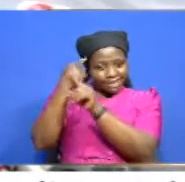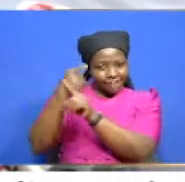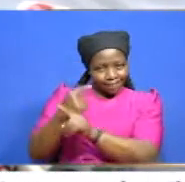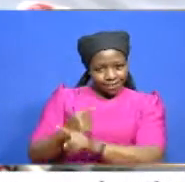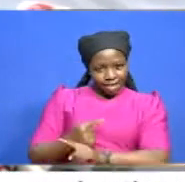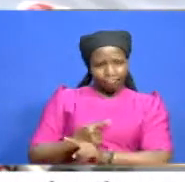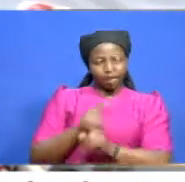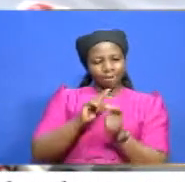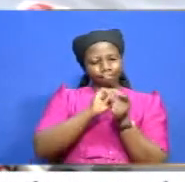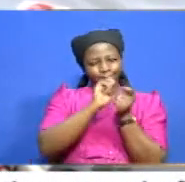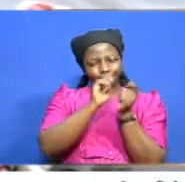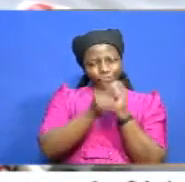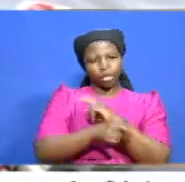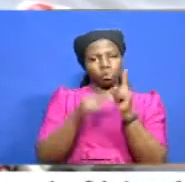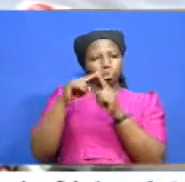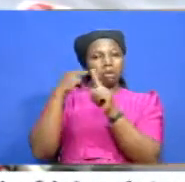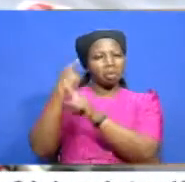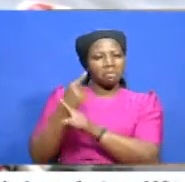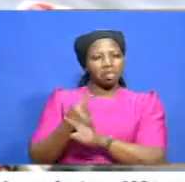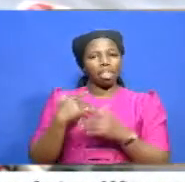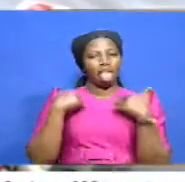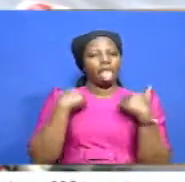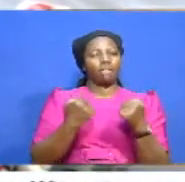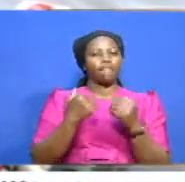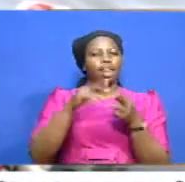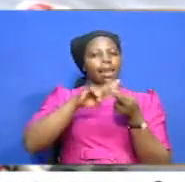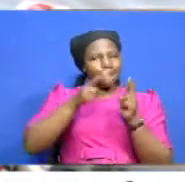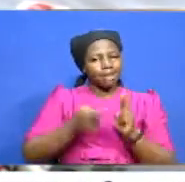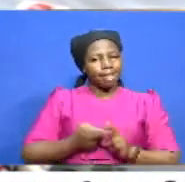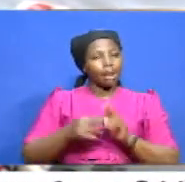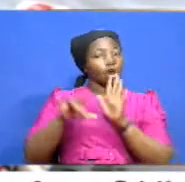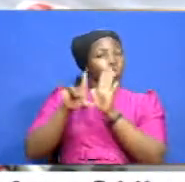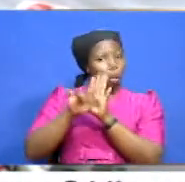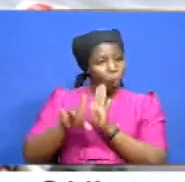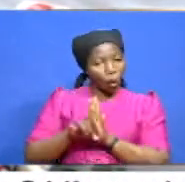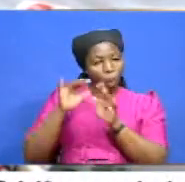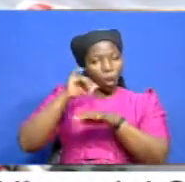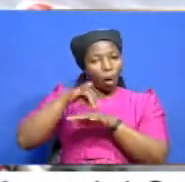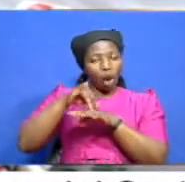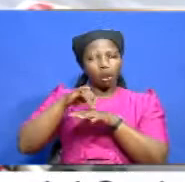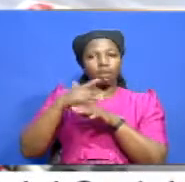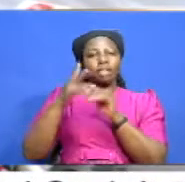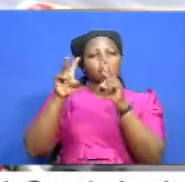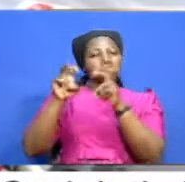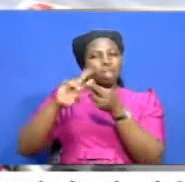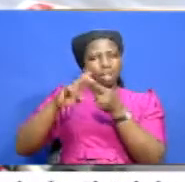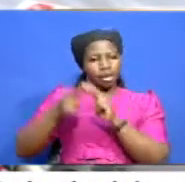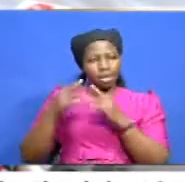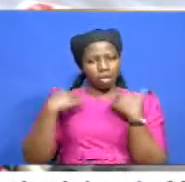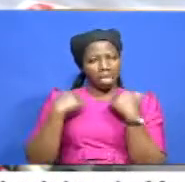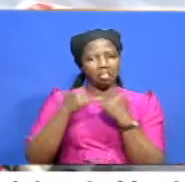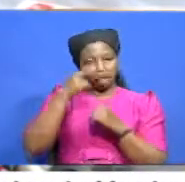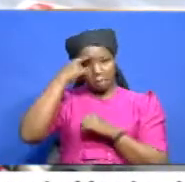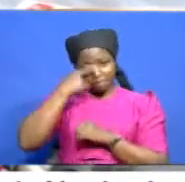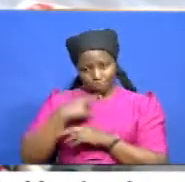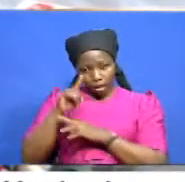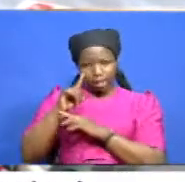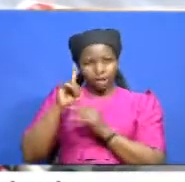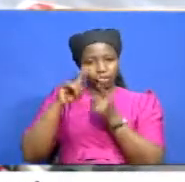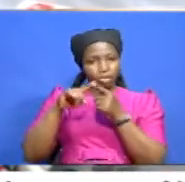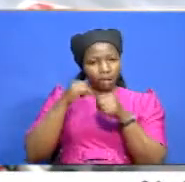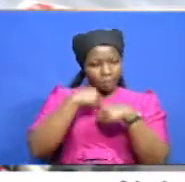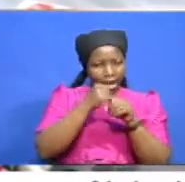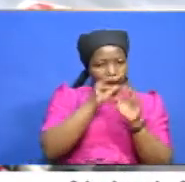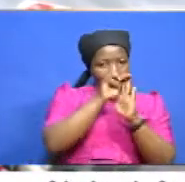wide-ranging amendments to various health-related statutes on matters related to health policy to foster a model